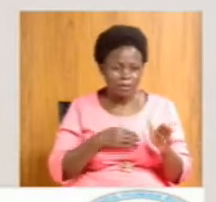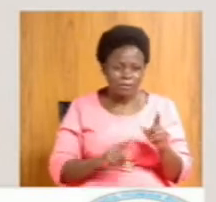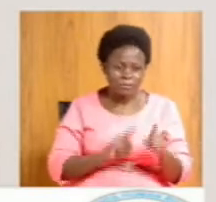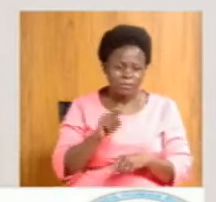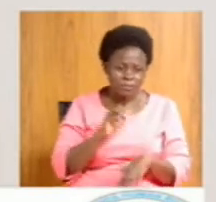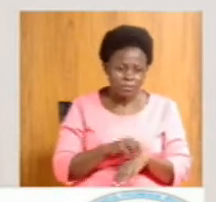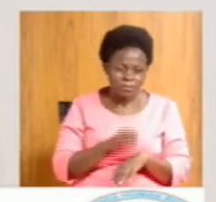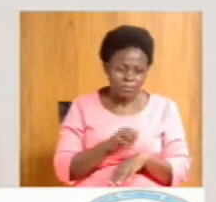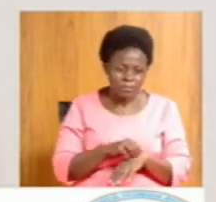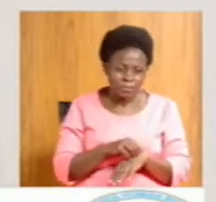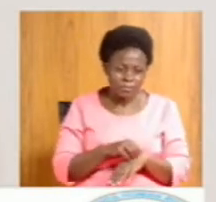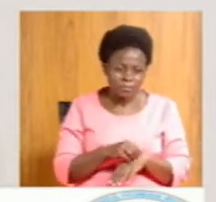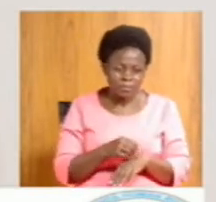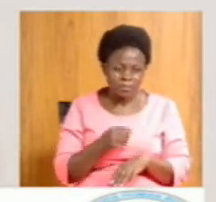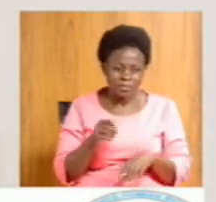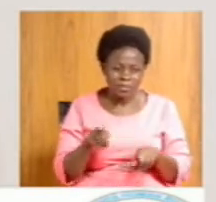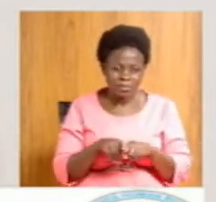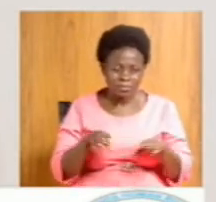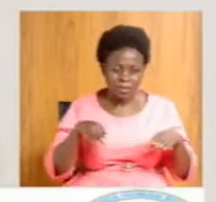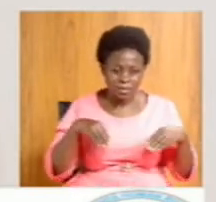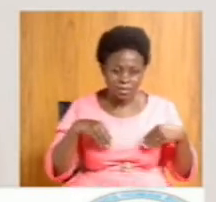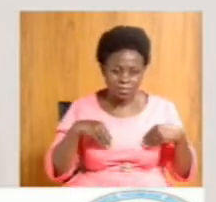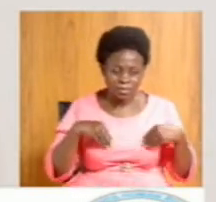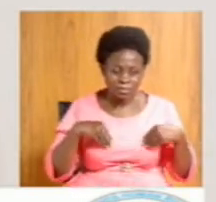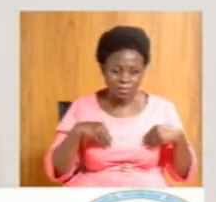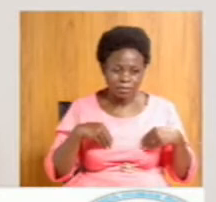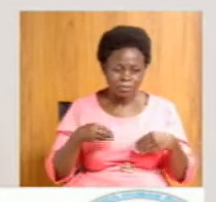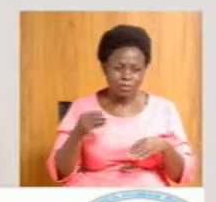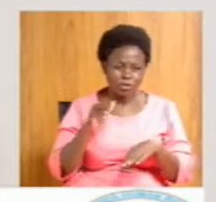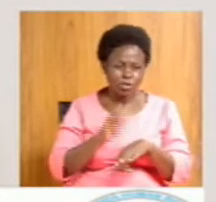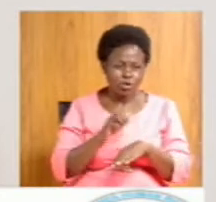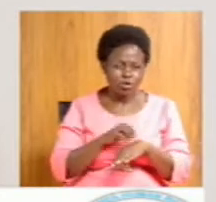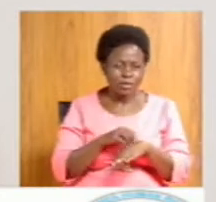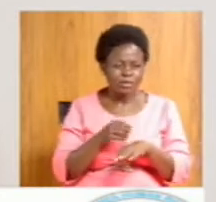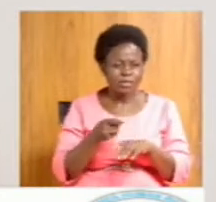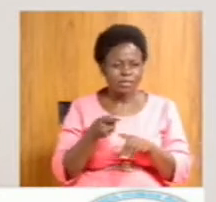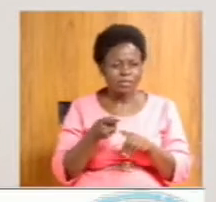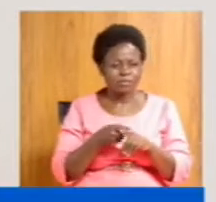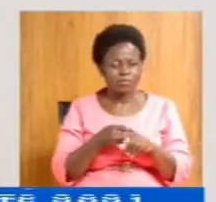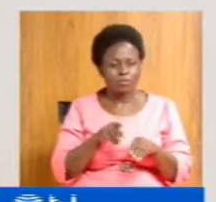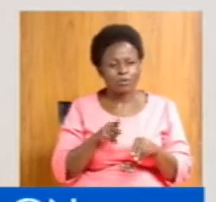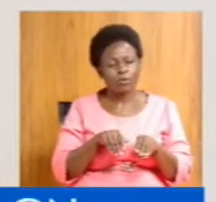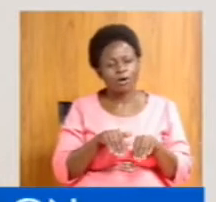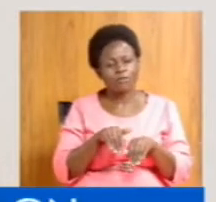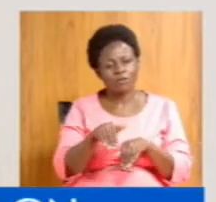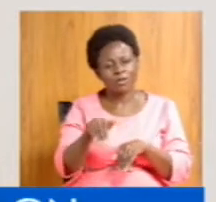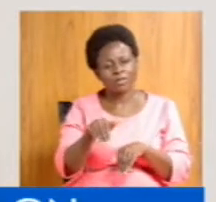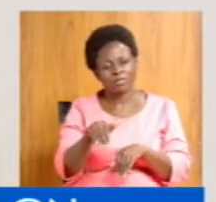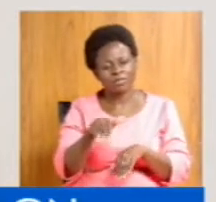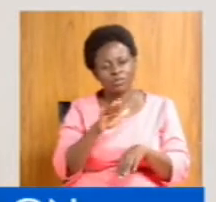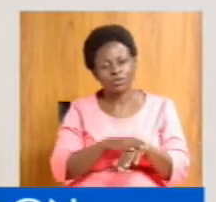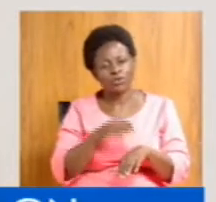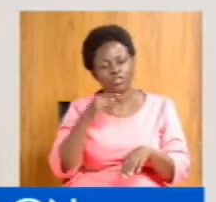or your comments one by one but allow me also to bring in the comments that have come from those who are following us on